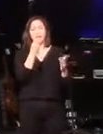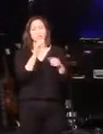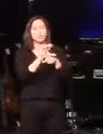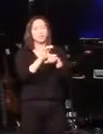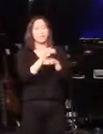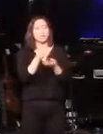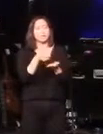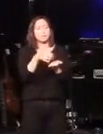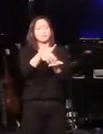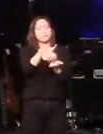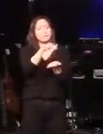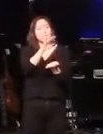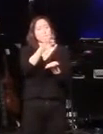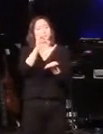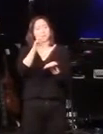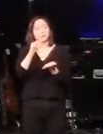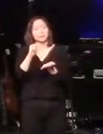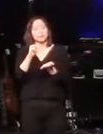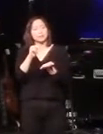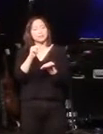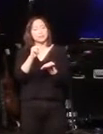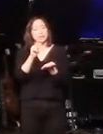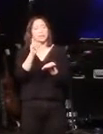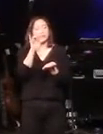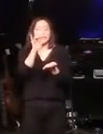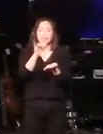is? Let's just call it is. How many of you guys had chocolate cake?